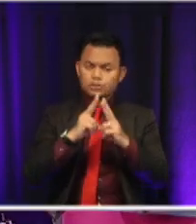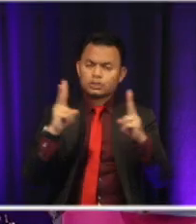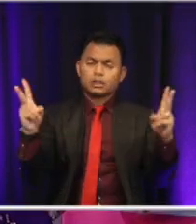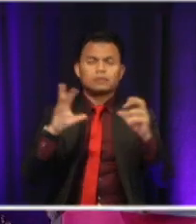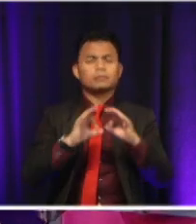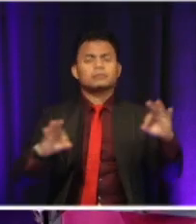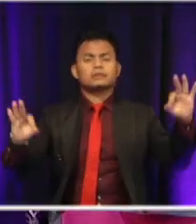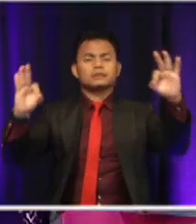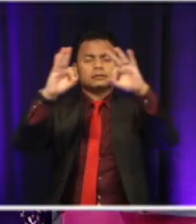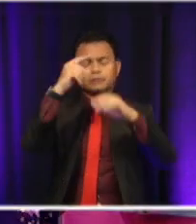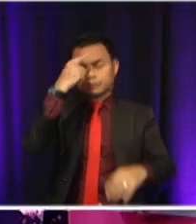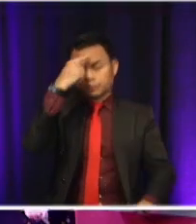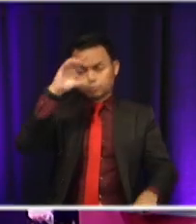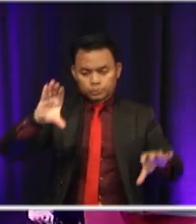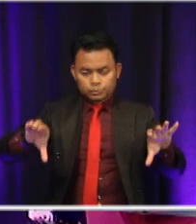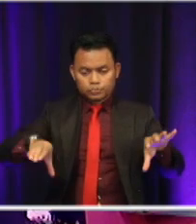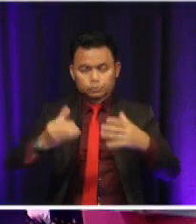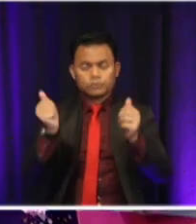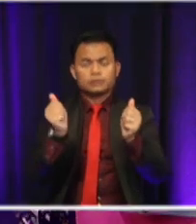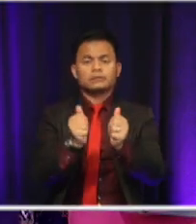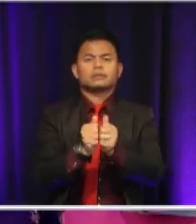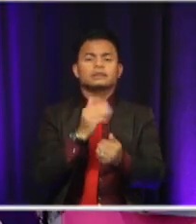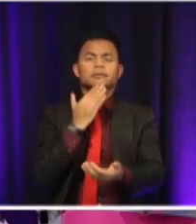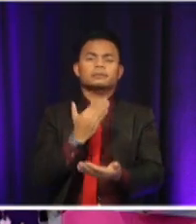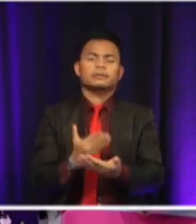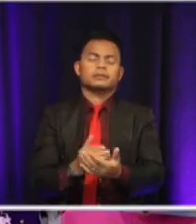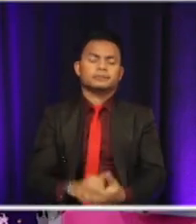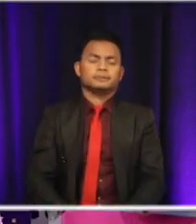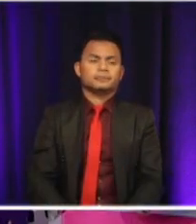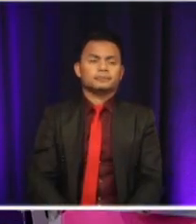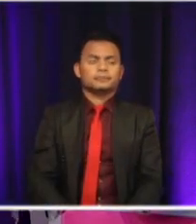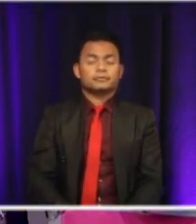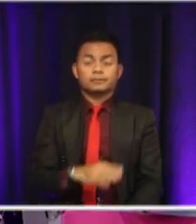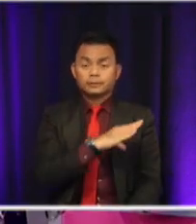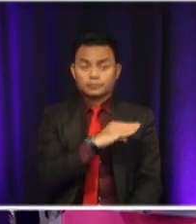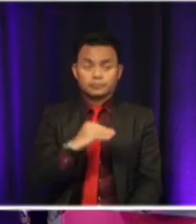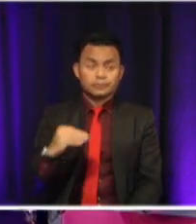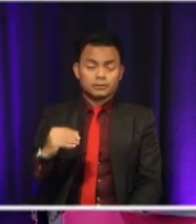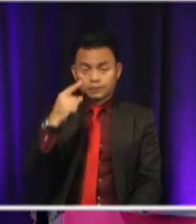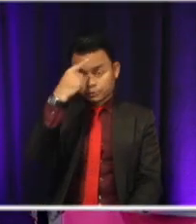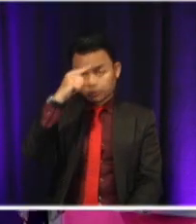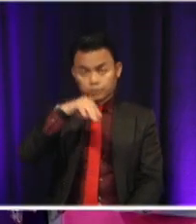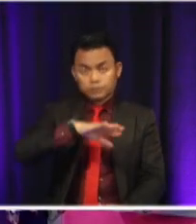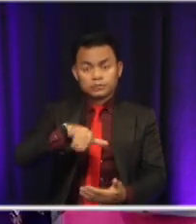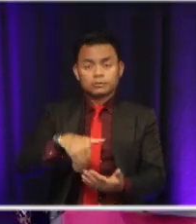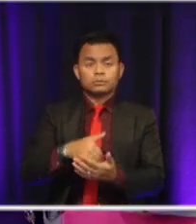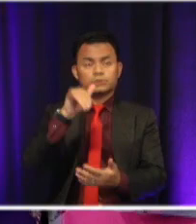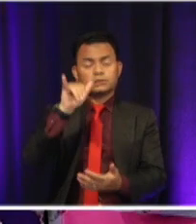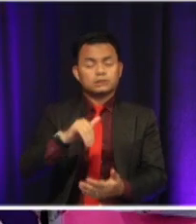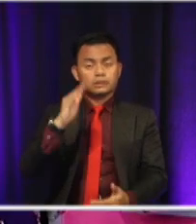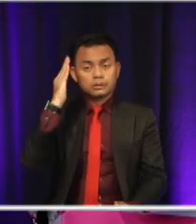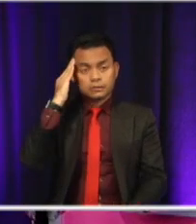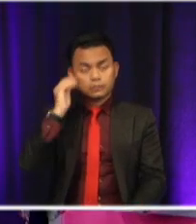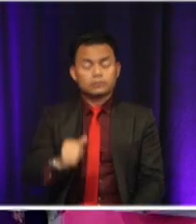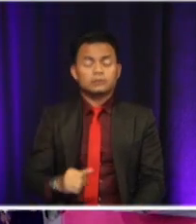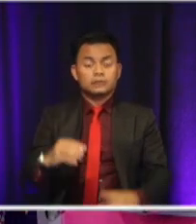well. And I'm sure this is a quick review for those who already know this very well, but I'm still going to go